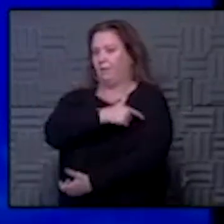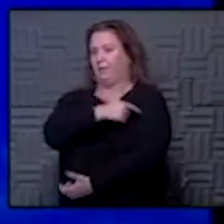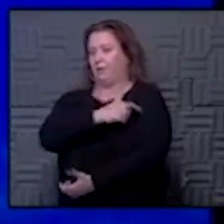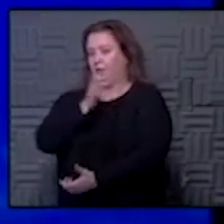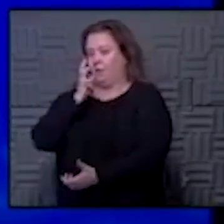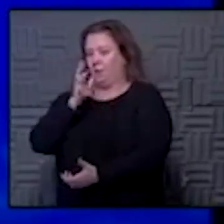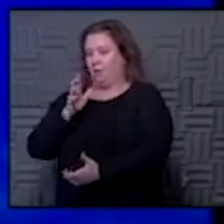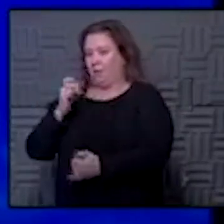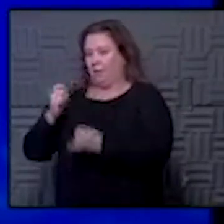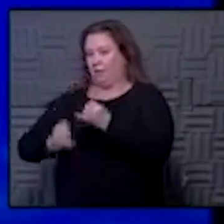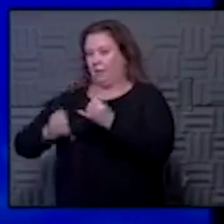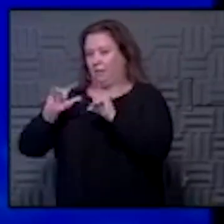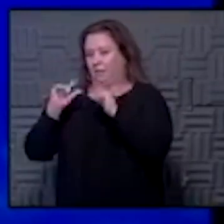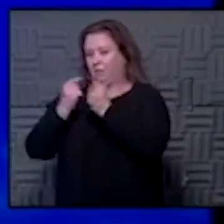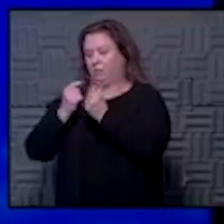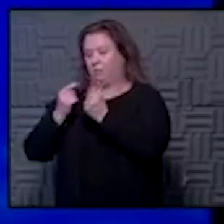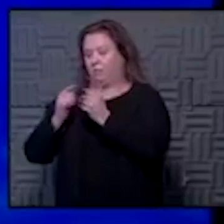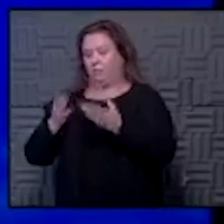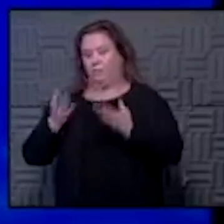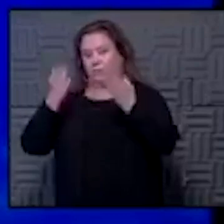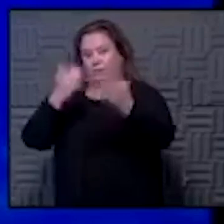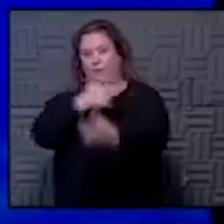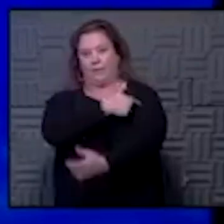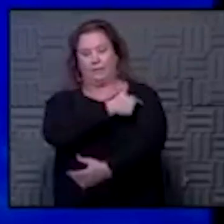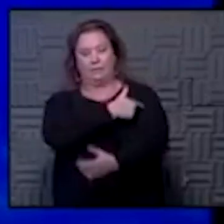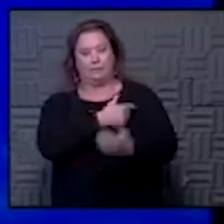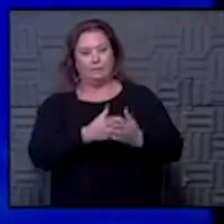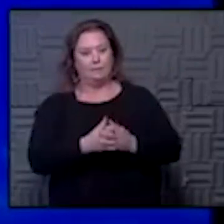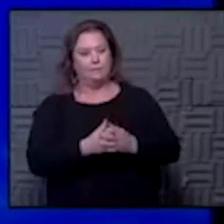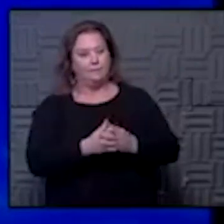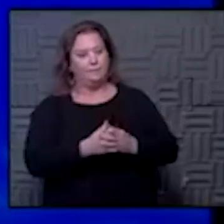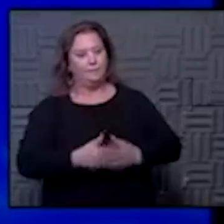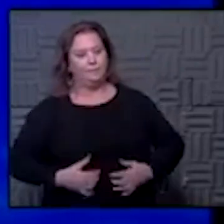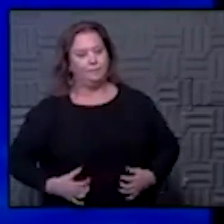they be in the last group? What do y'all think?